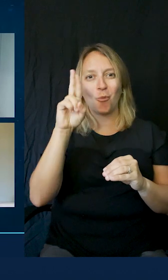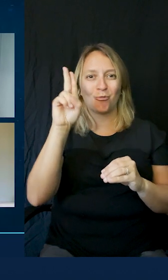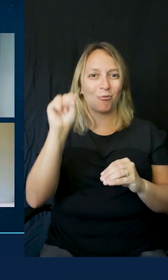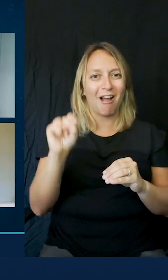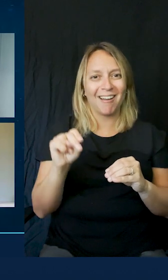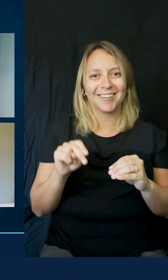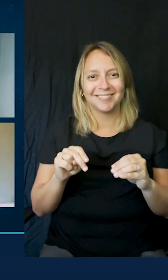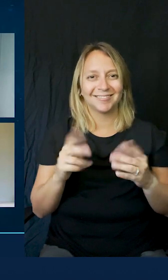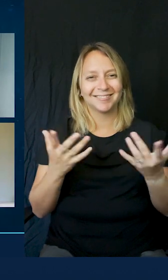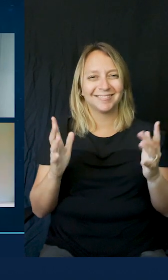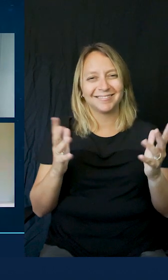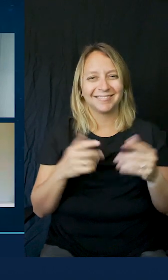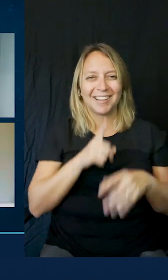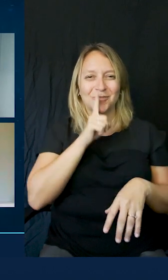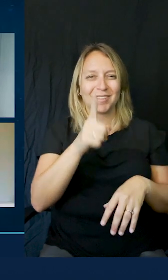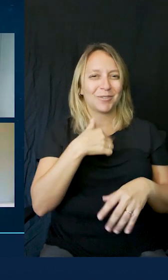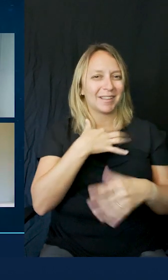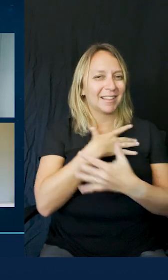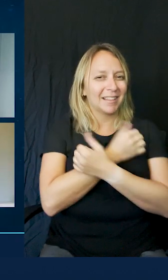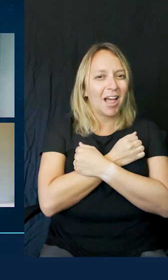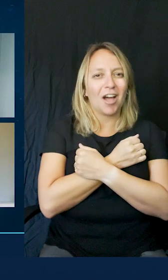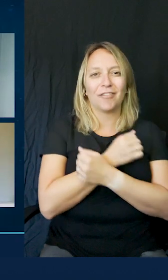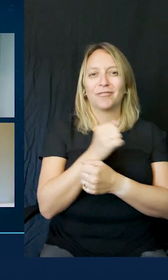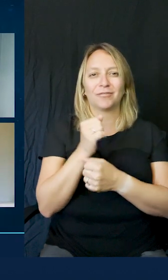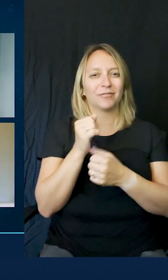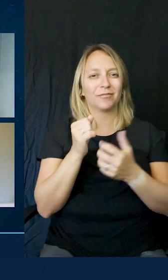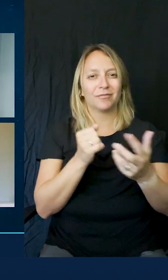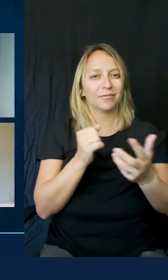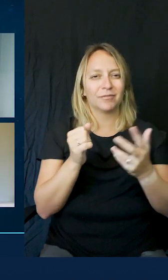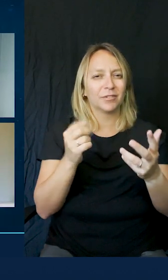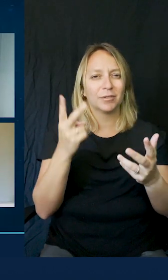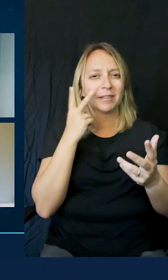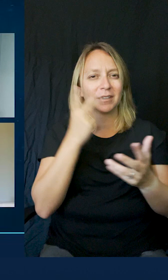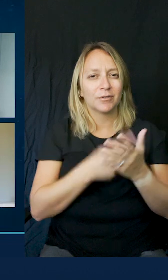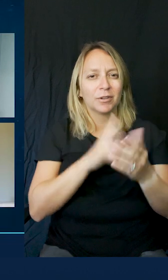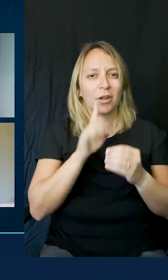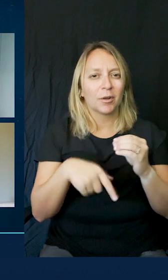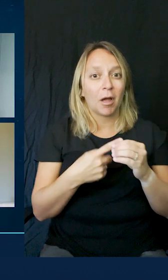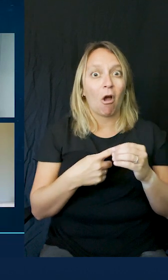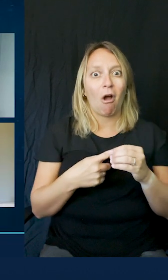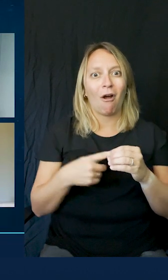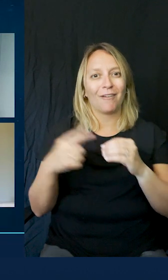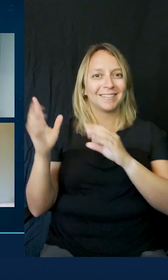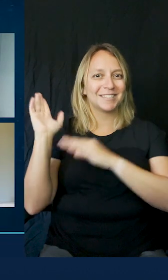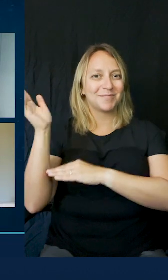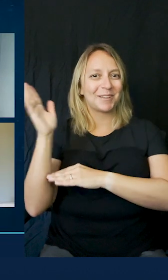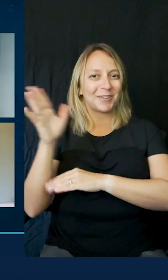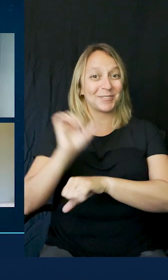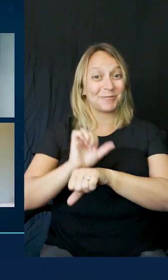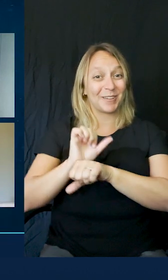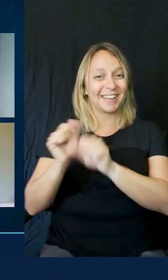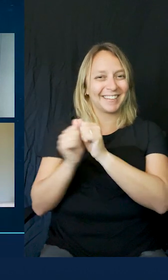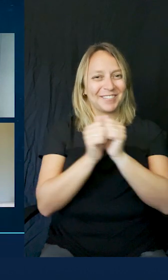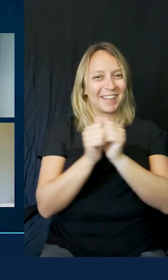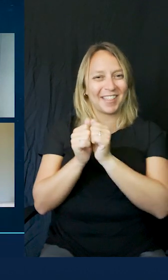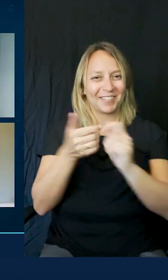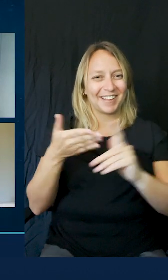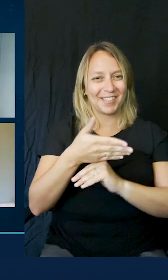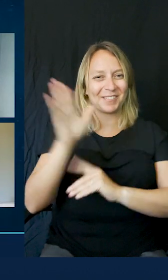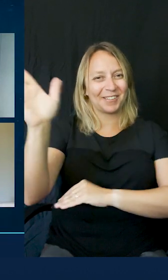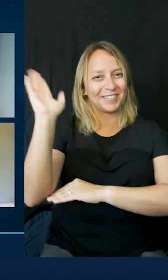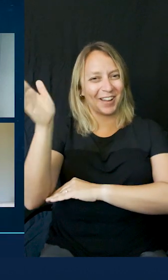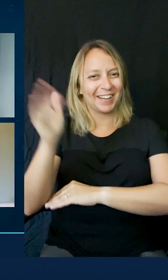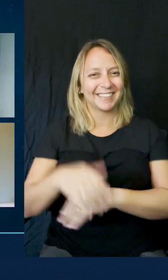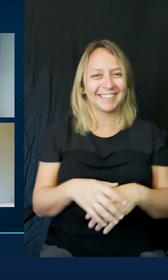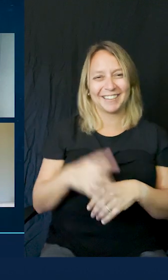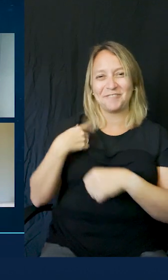That I really would love folks to hear that. Speakers are working together to get through their talks. We're